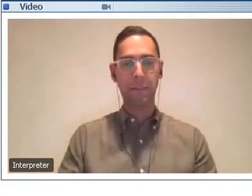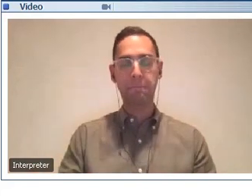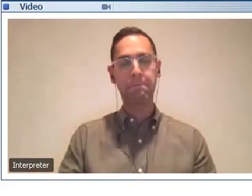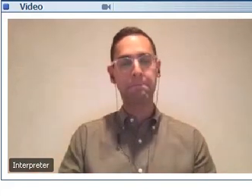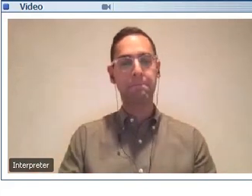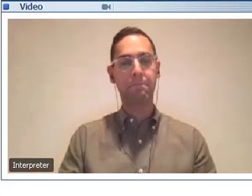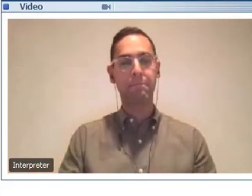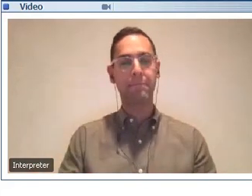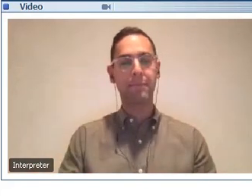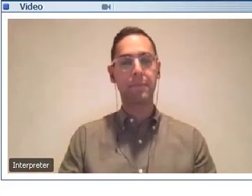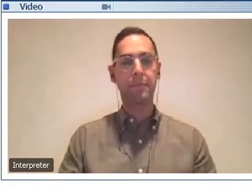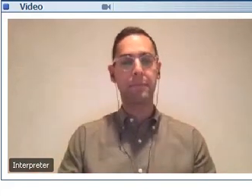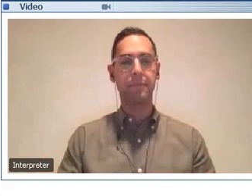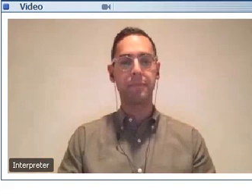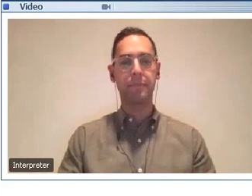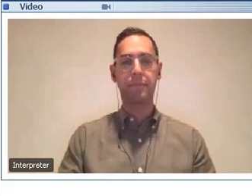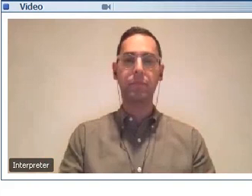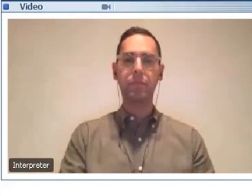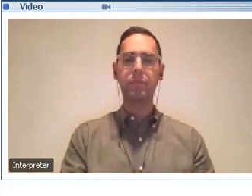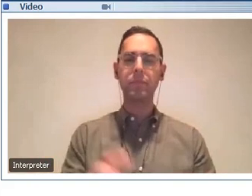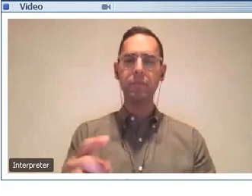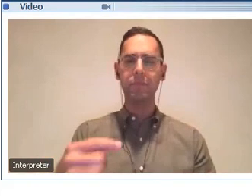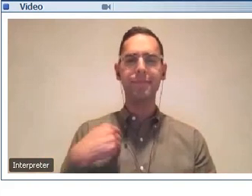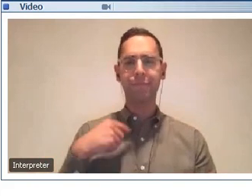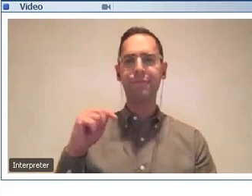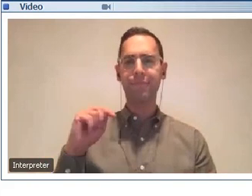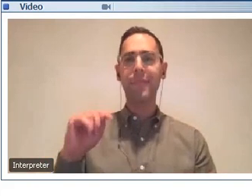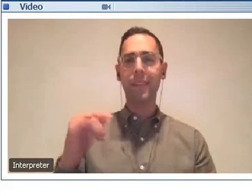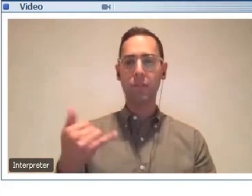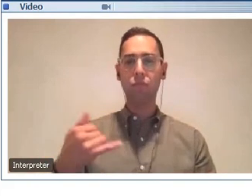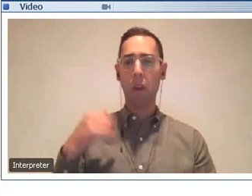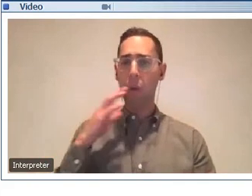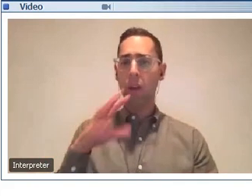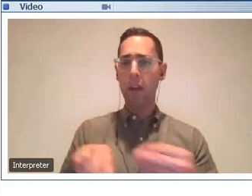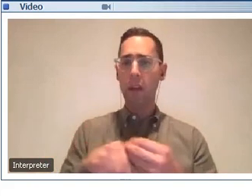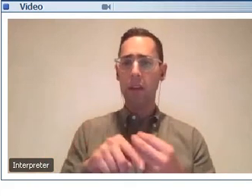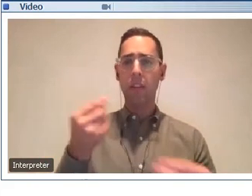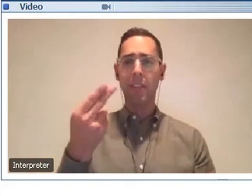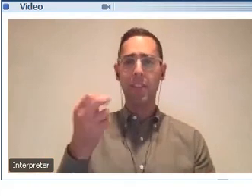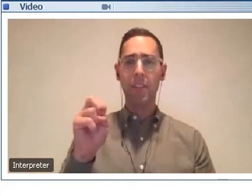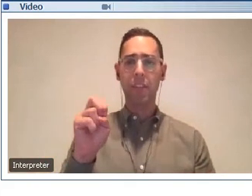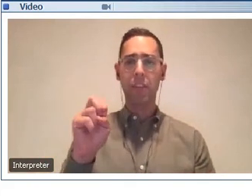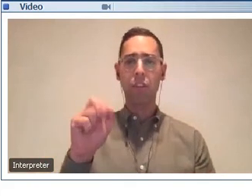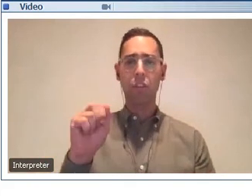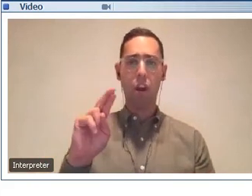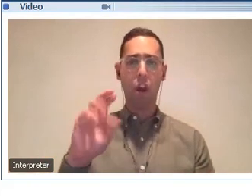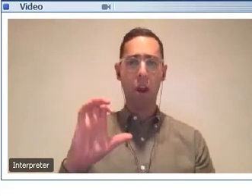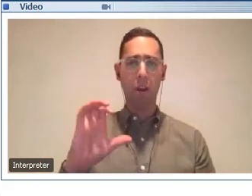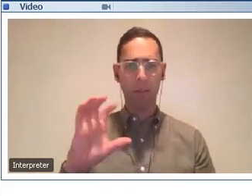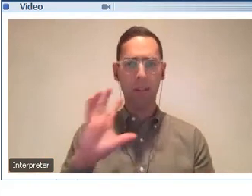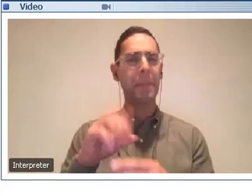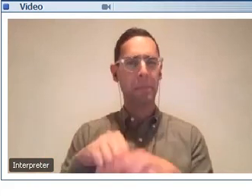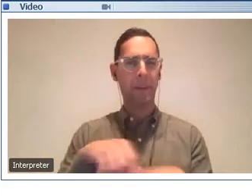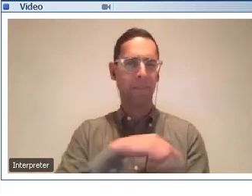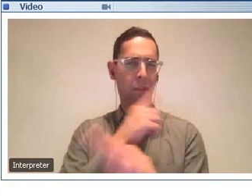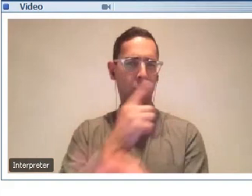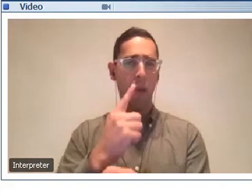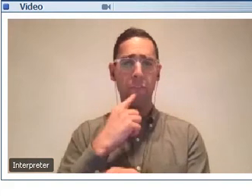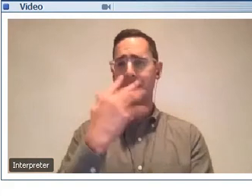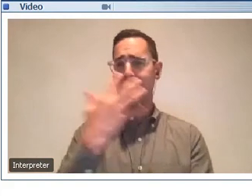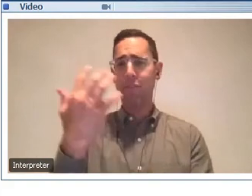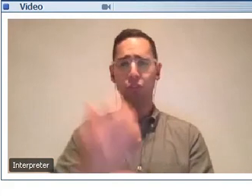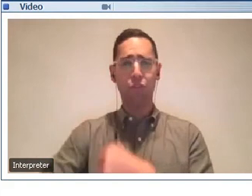the ARC has been involved with family and medical leave issues for many years. We felt really fortunate to be involved in